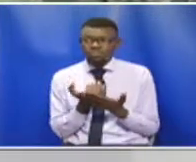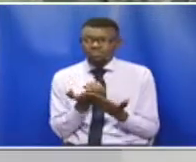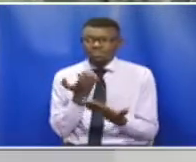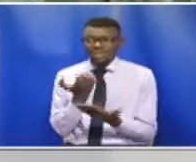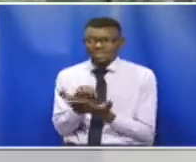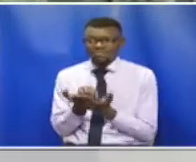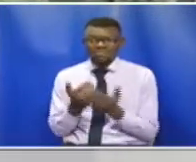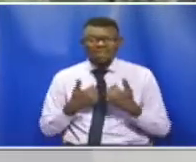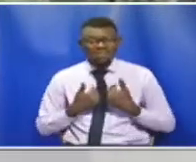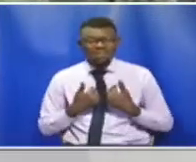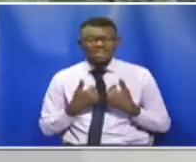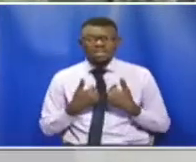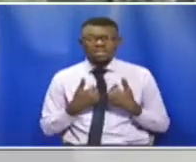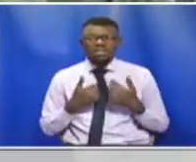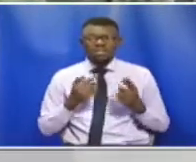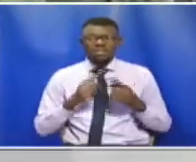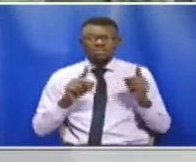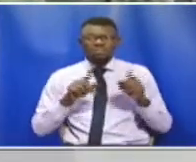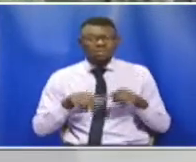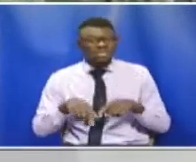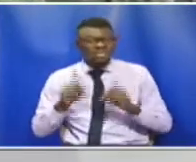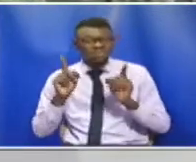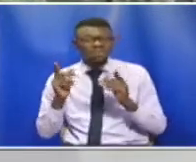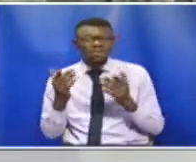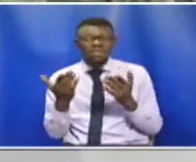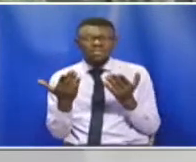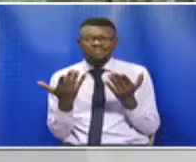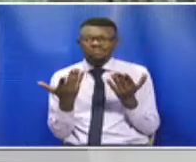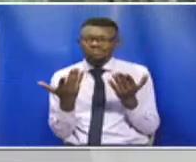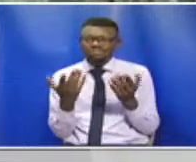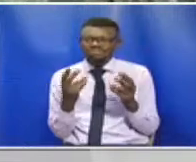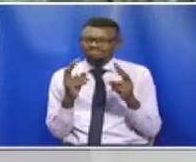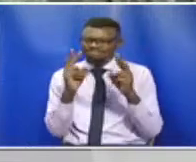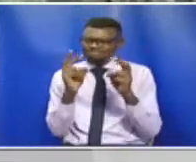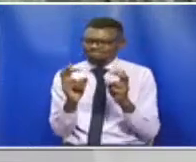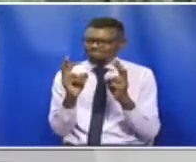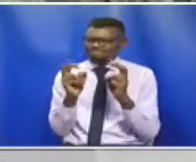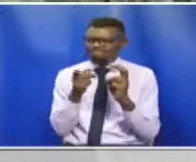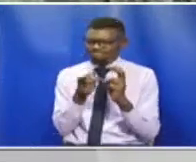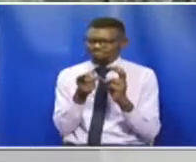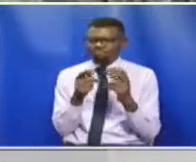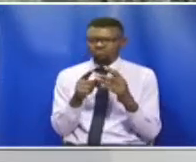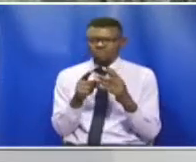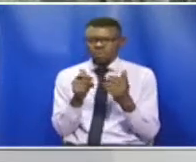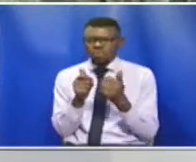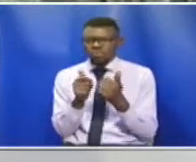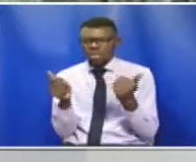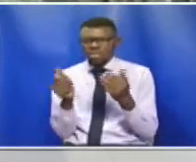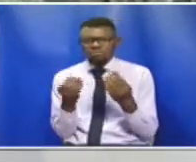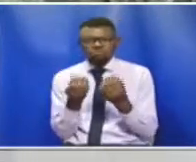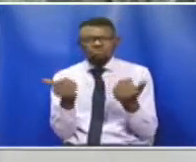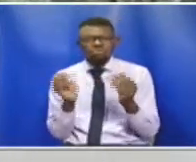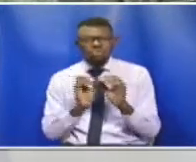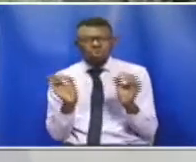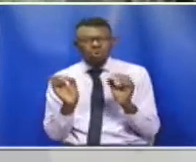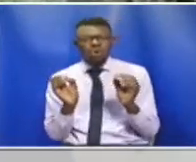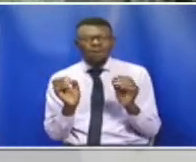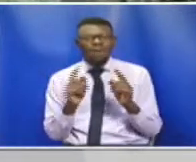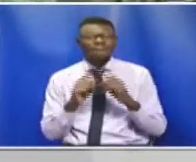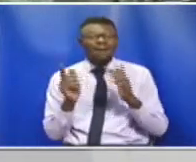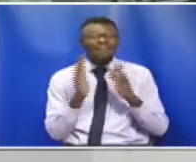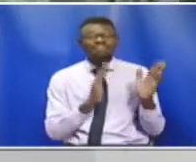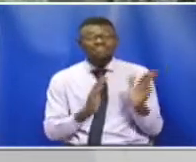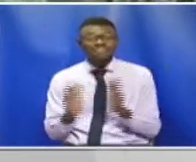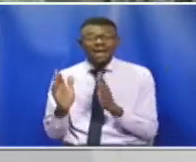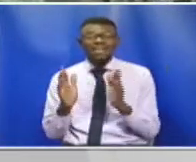and the theatrics that accompanied all this matter from the beginning was only stage managed to be